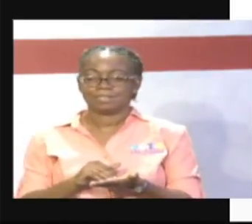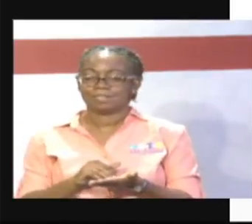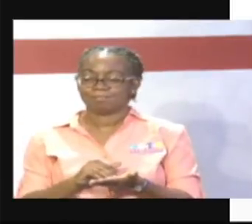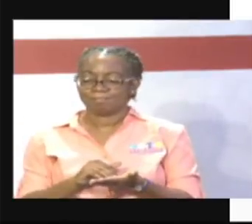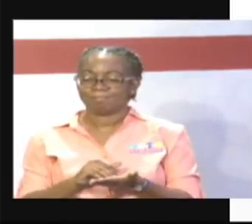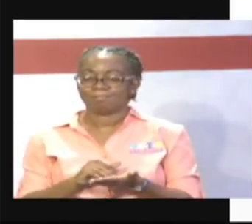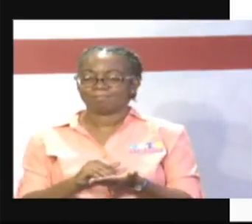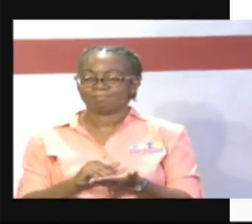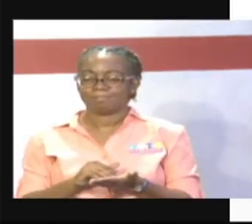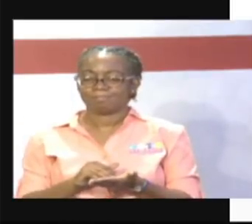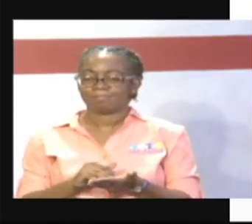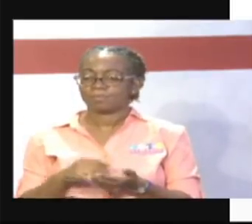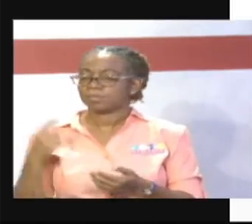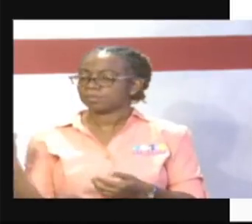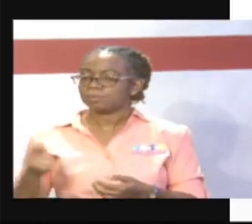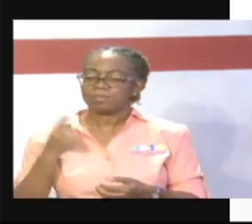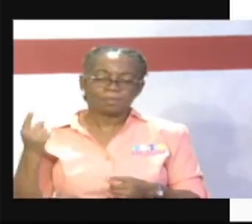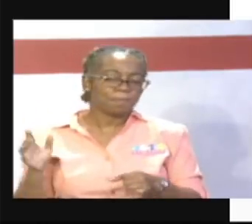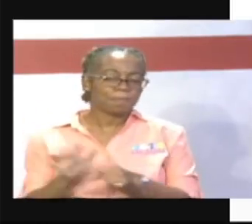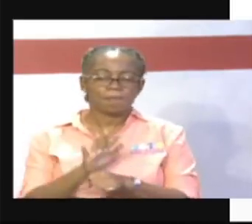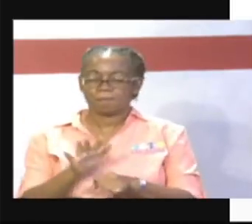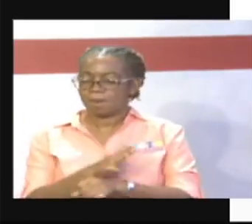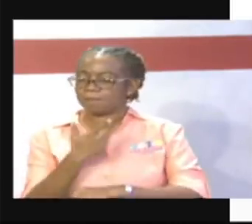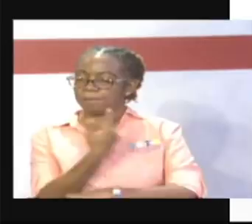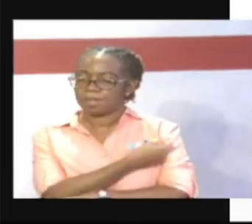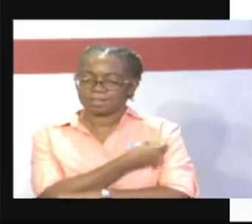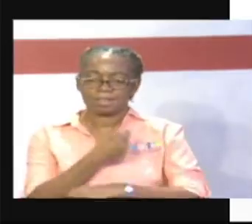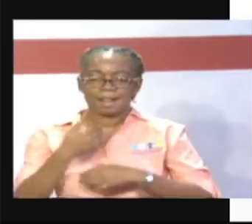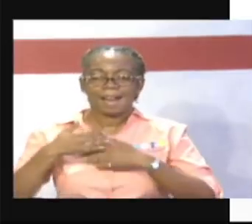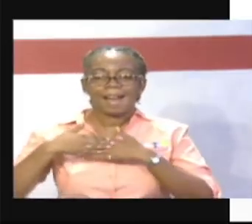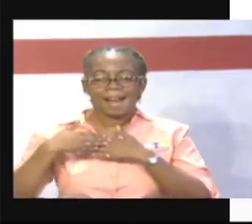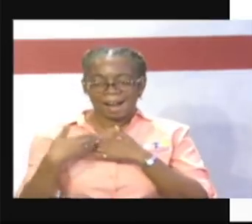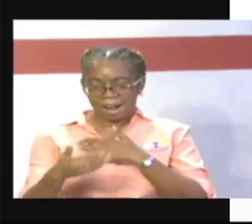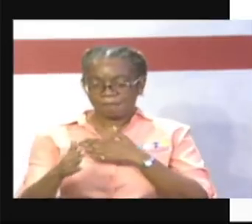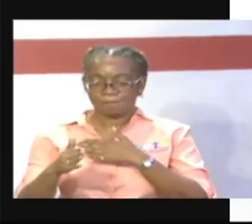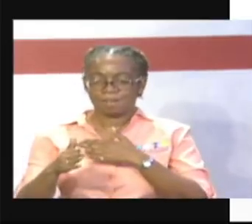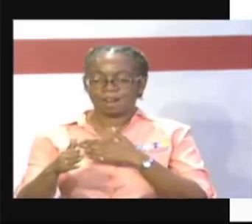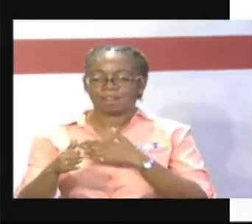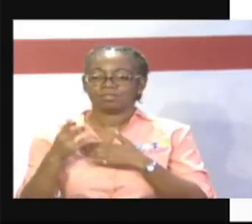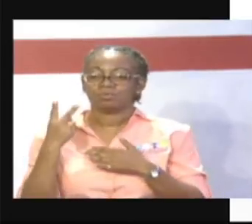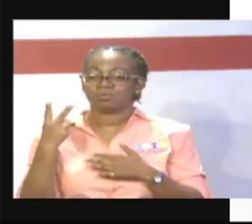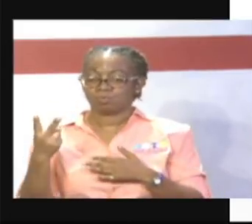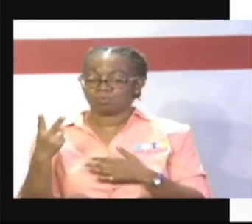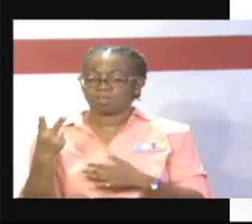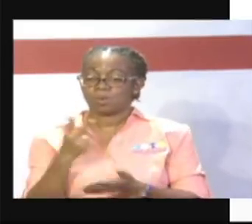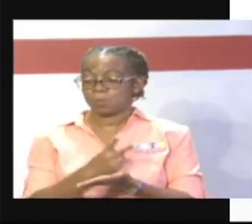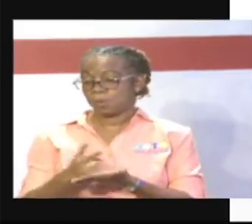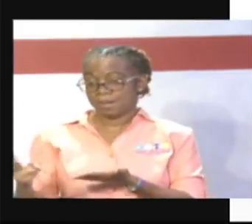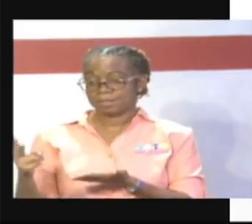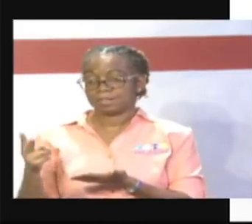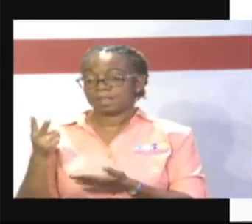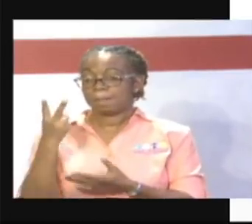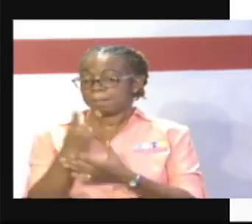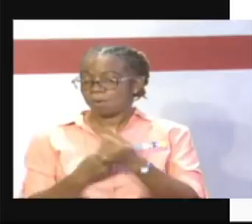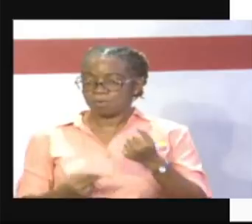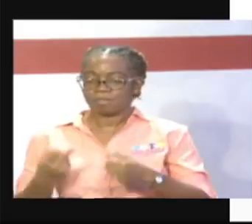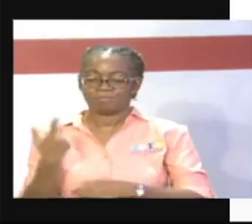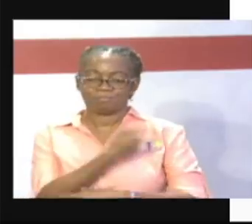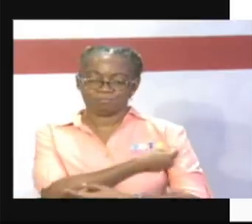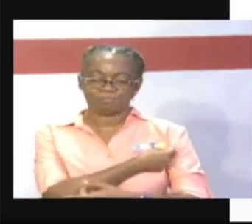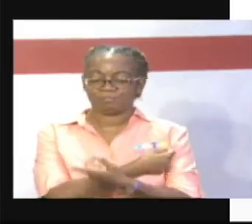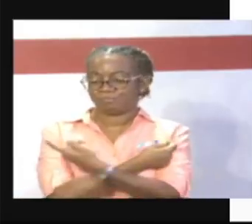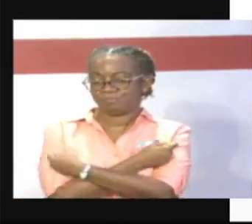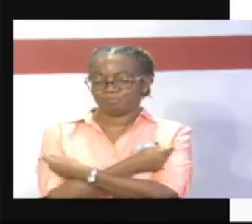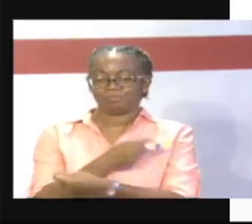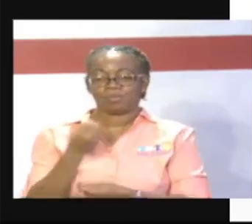is considered completely vaccinated once they receive their 1-dose